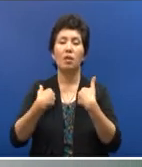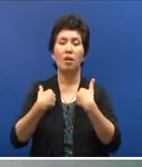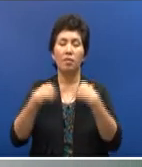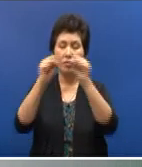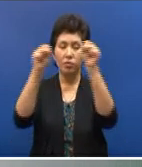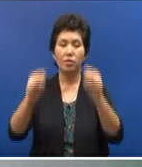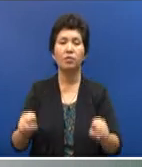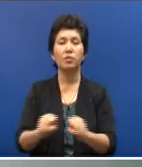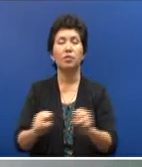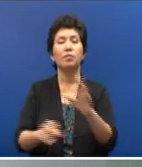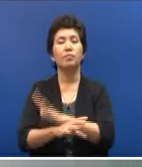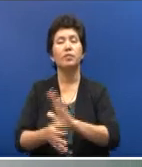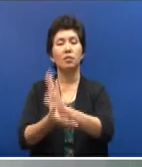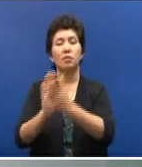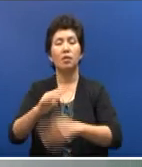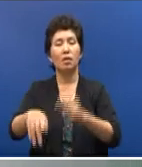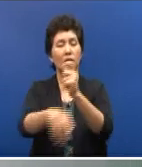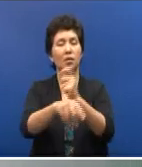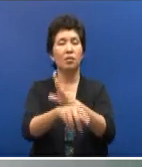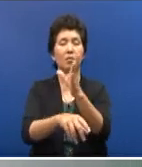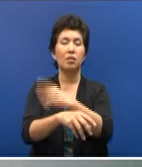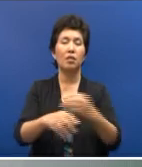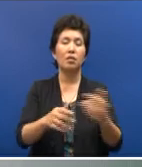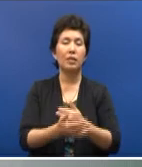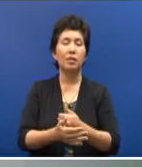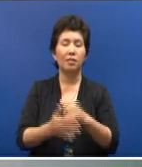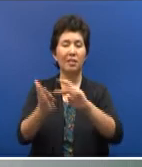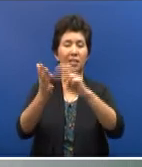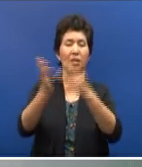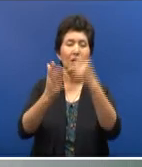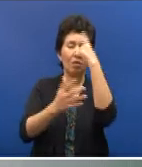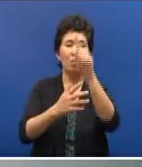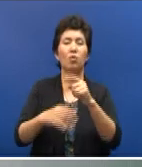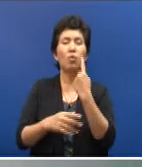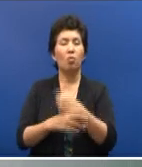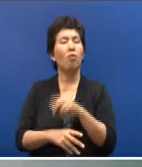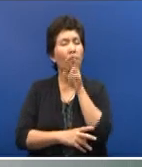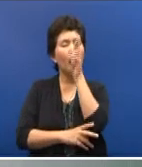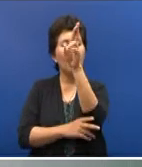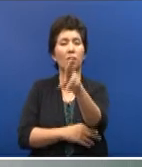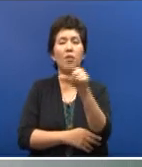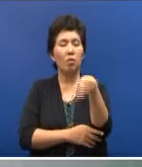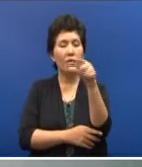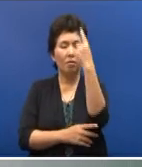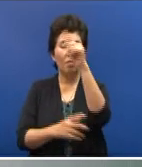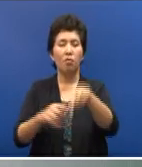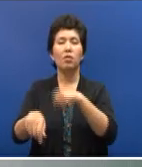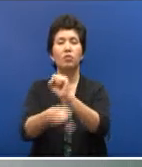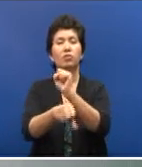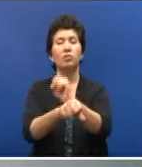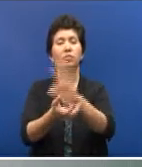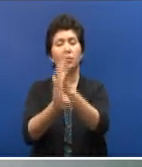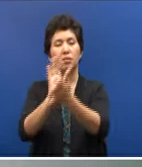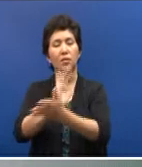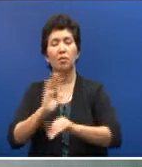be a system whereby tasks and roles are assigned to those who are truly qualified to perform them. Okay,